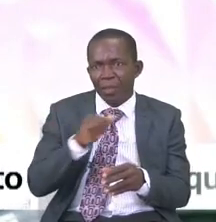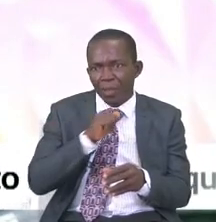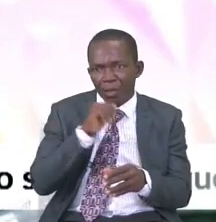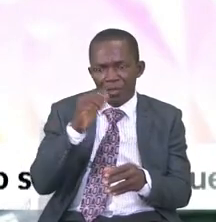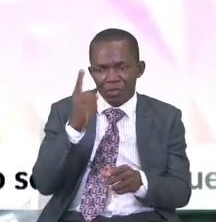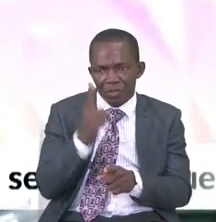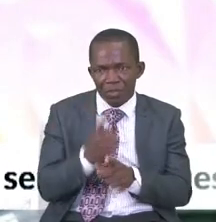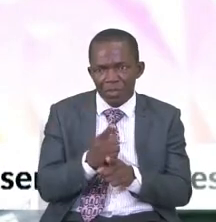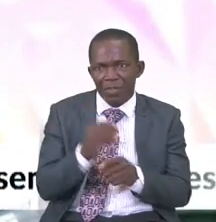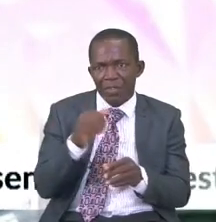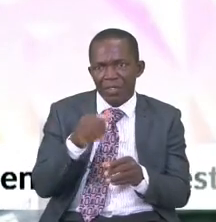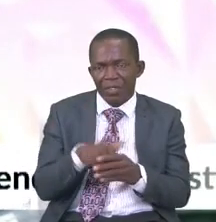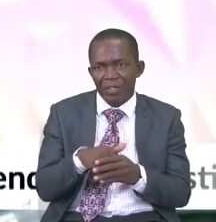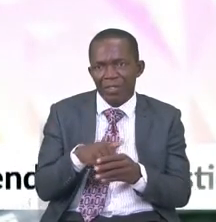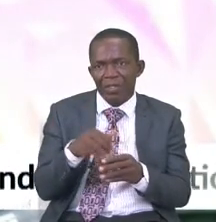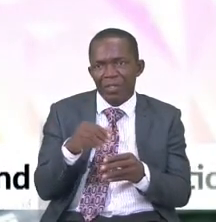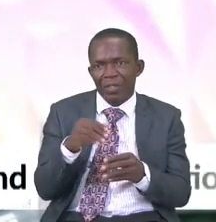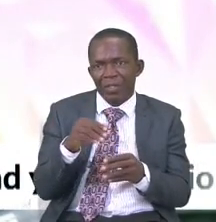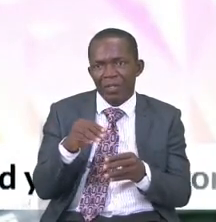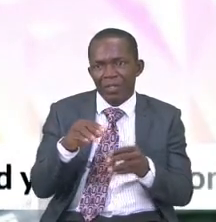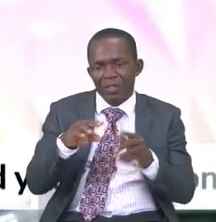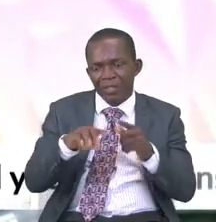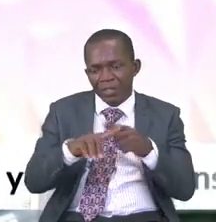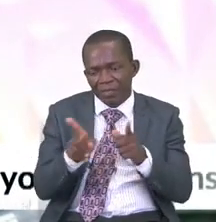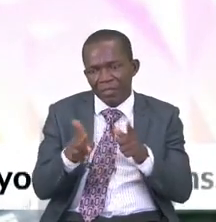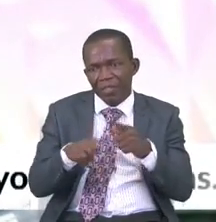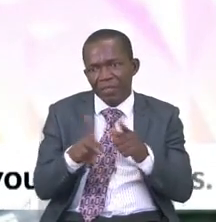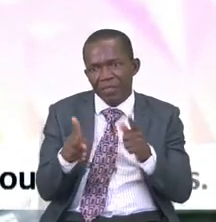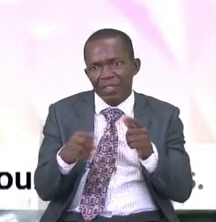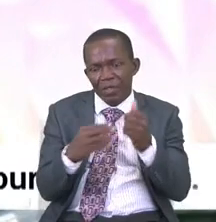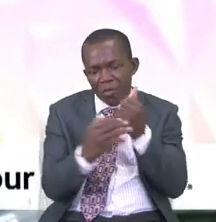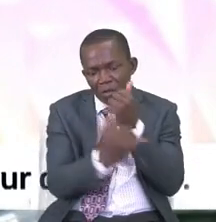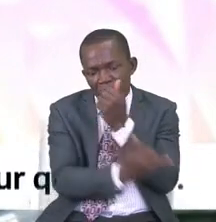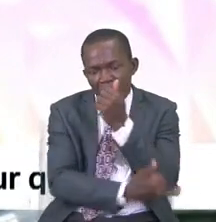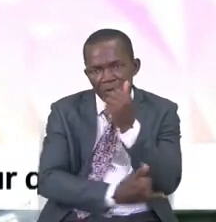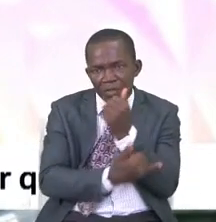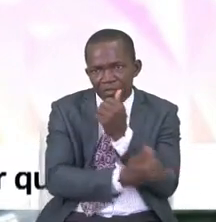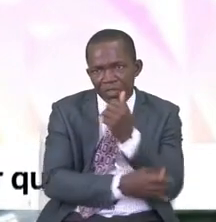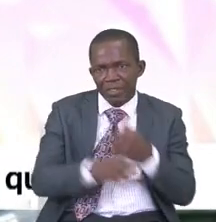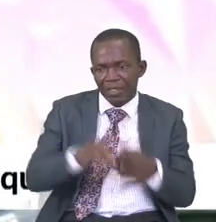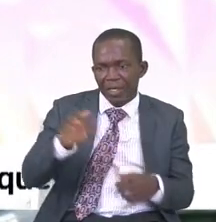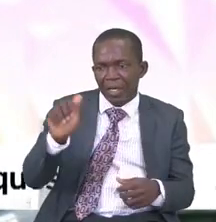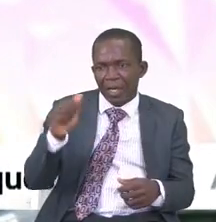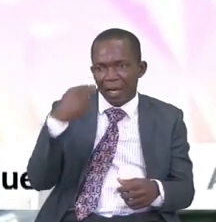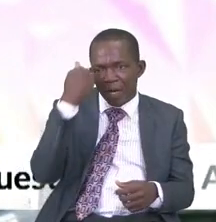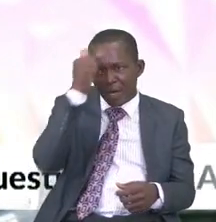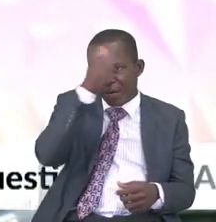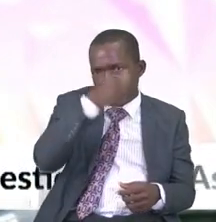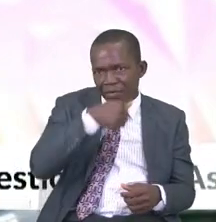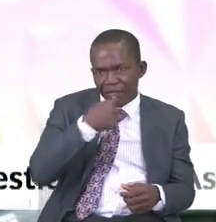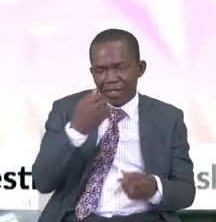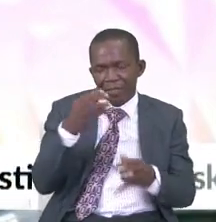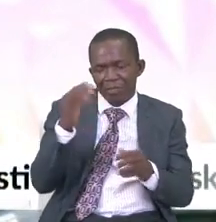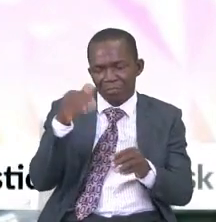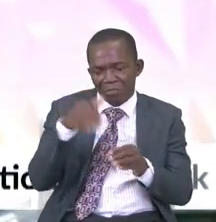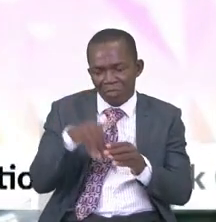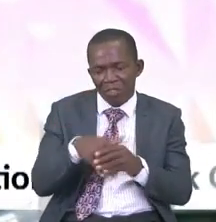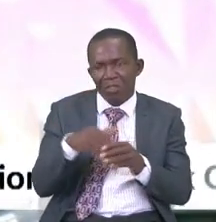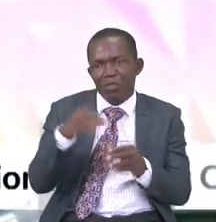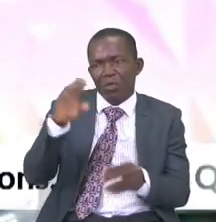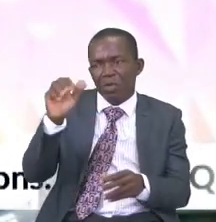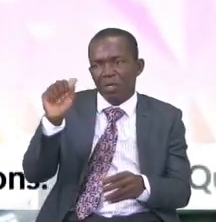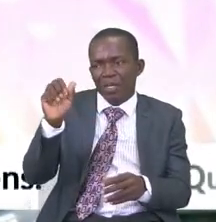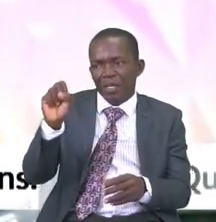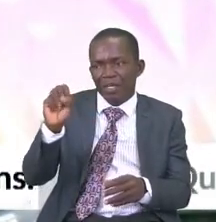World War, how can we get it to Asia, Antarctica, get it to Africa, get